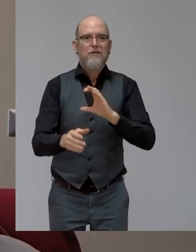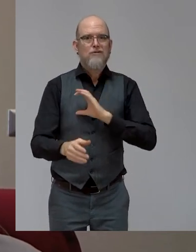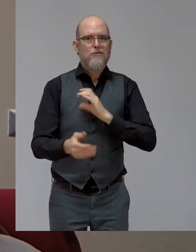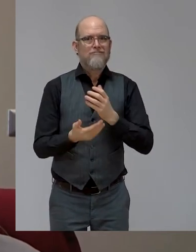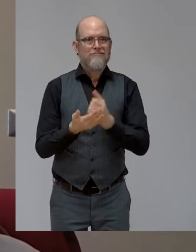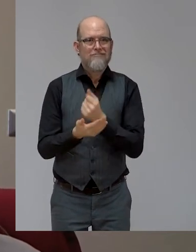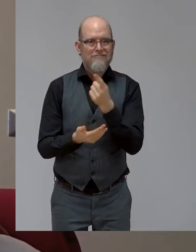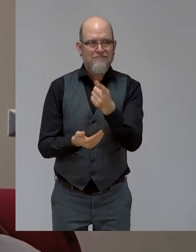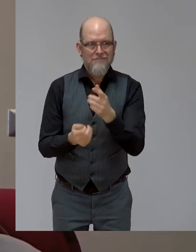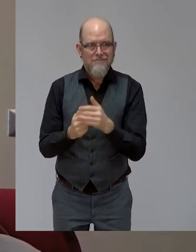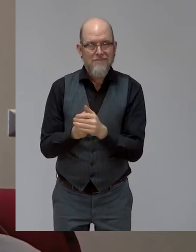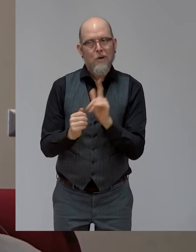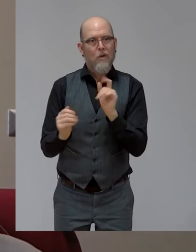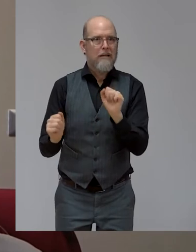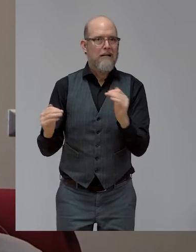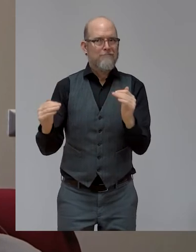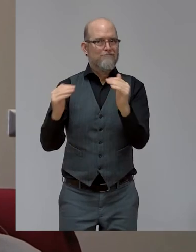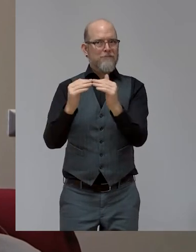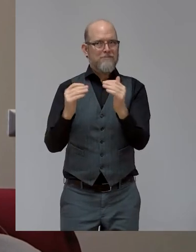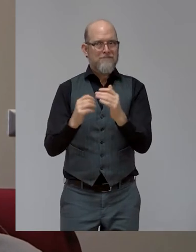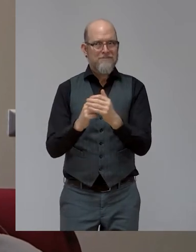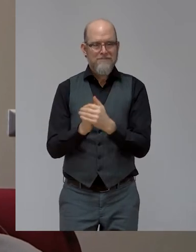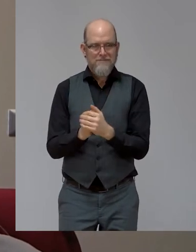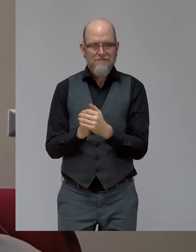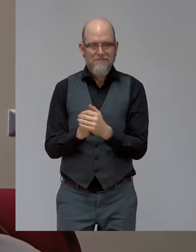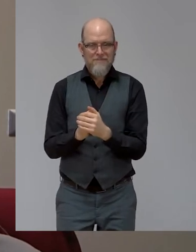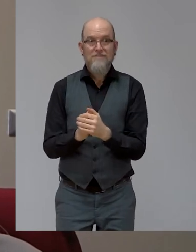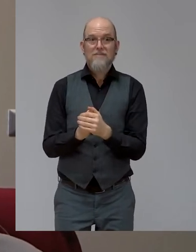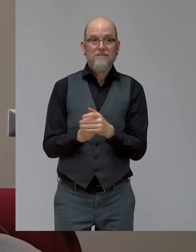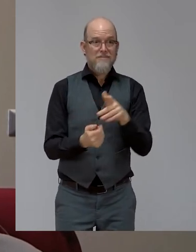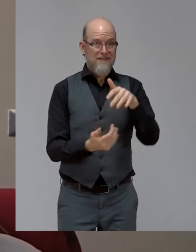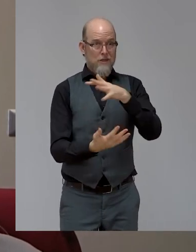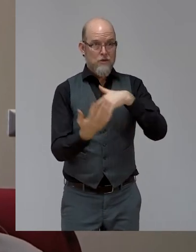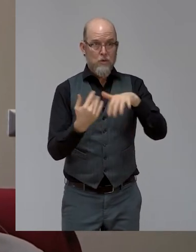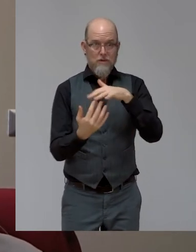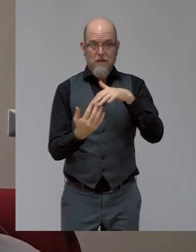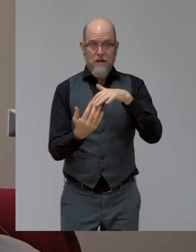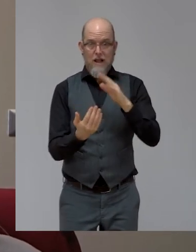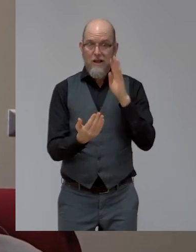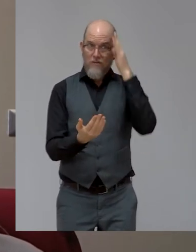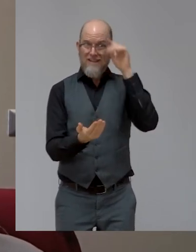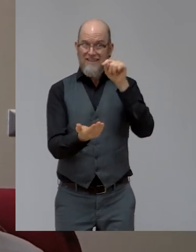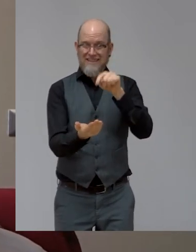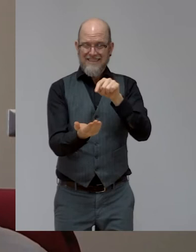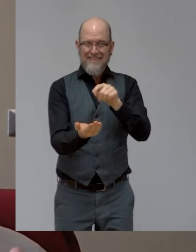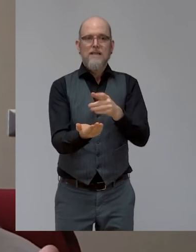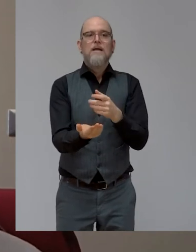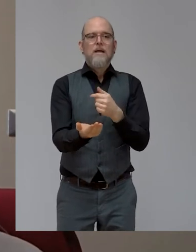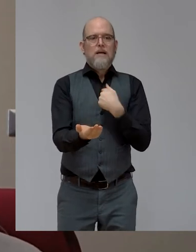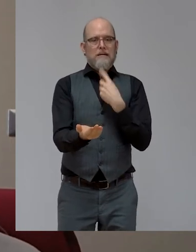SENADIS' roles in matter of social innovation is ultimately threefold and